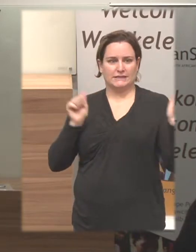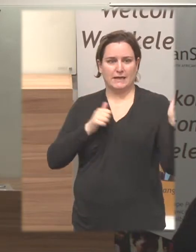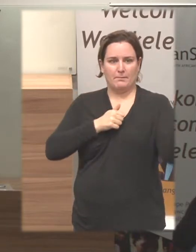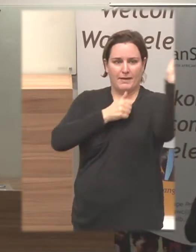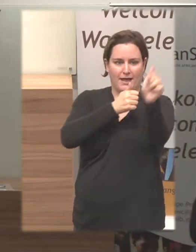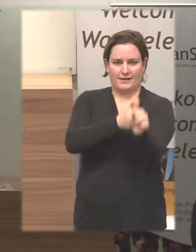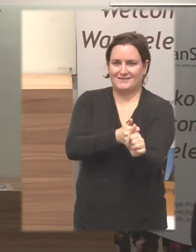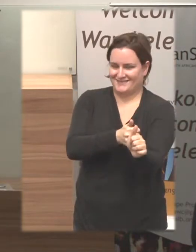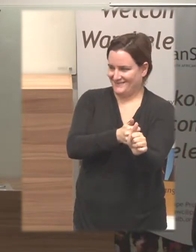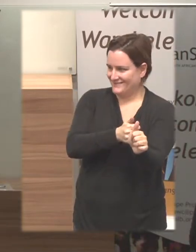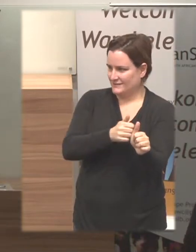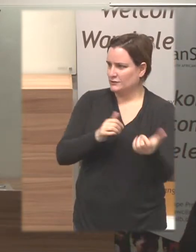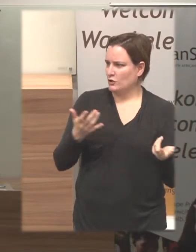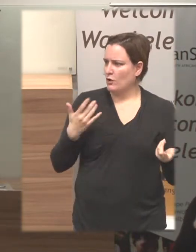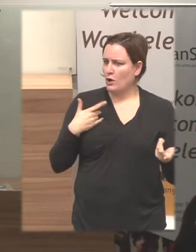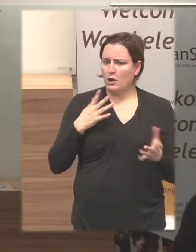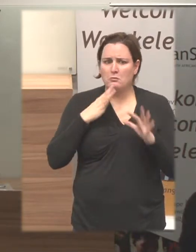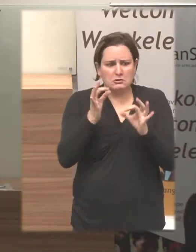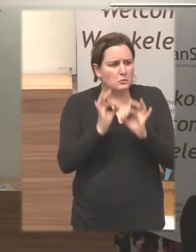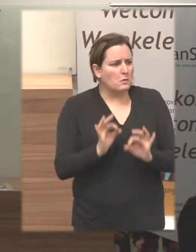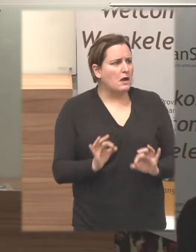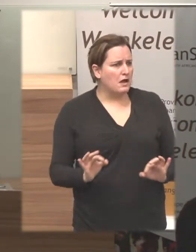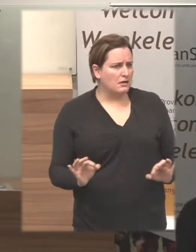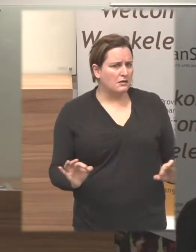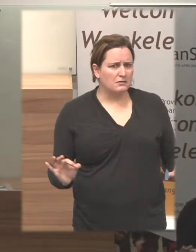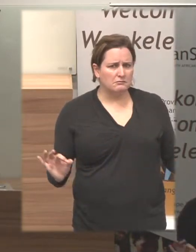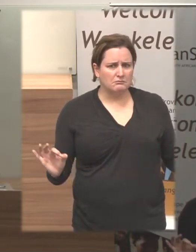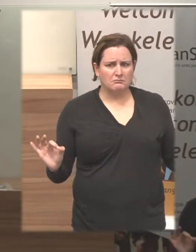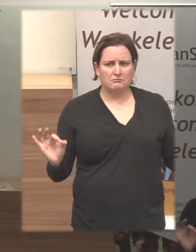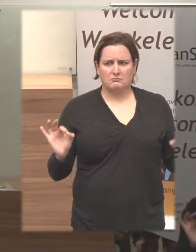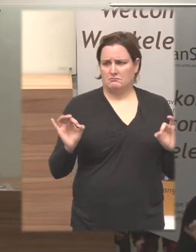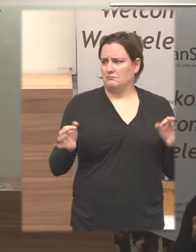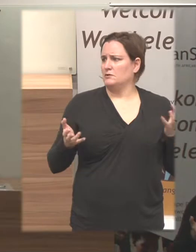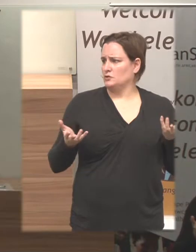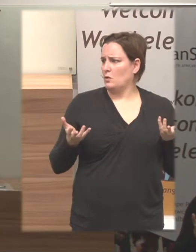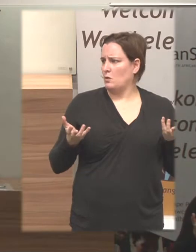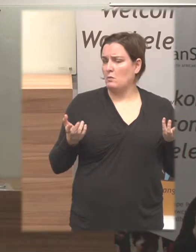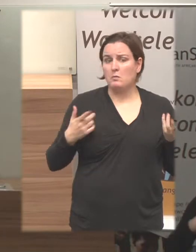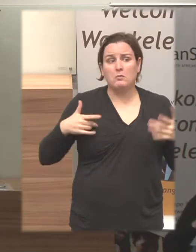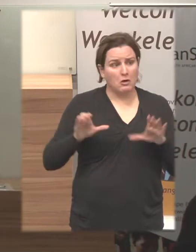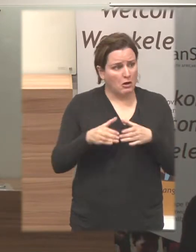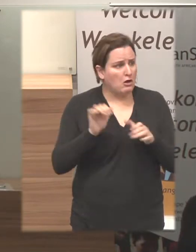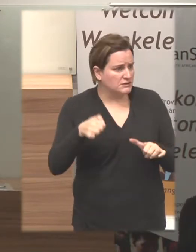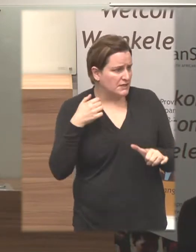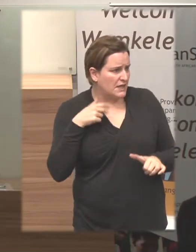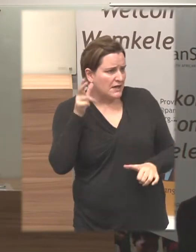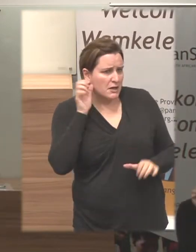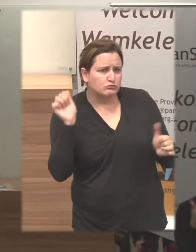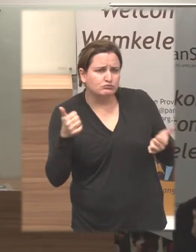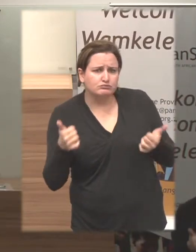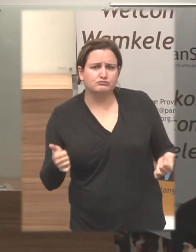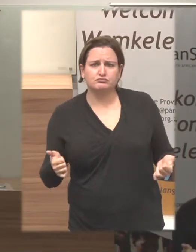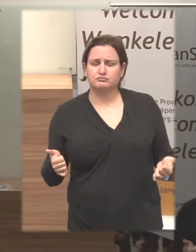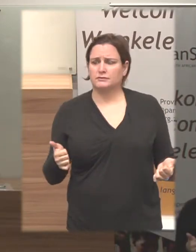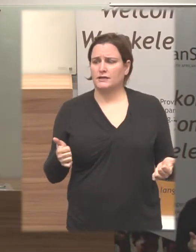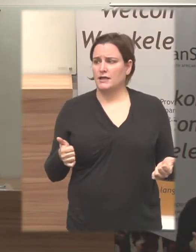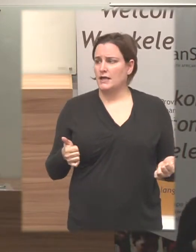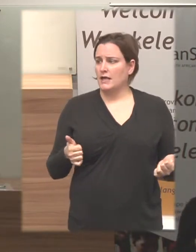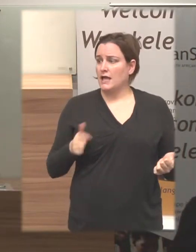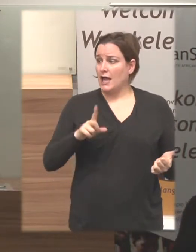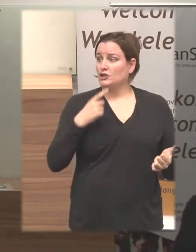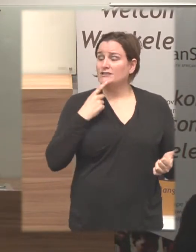wasn't loudly for the whole class or for the teacher to hear, but was ready to hear. She